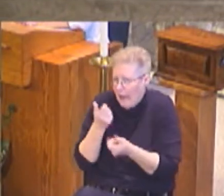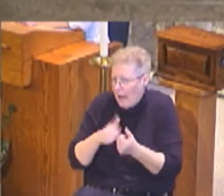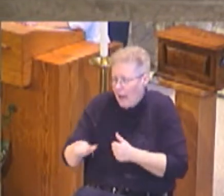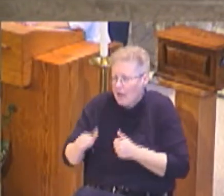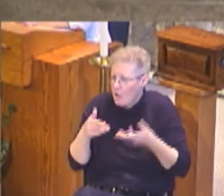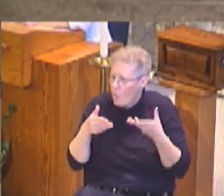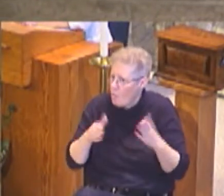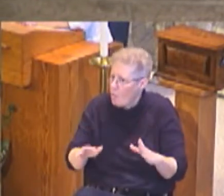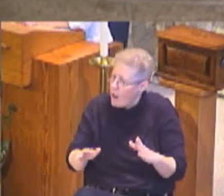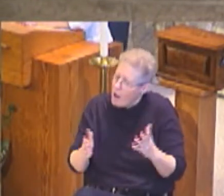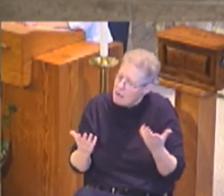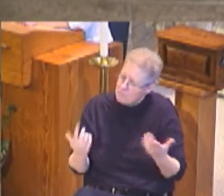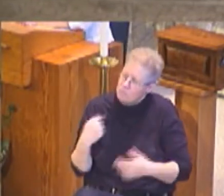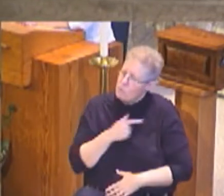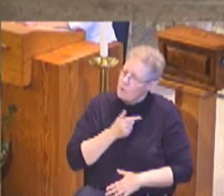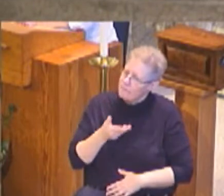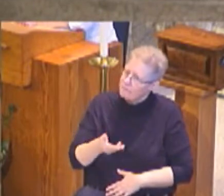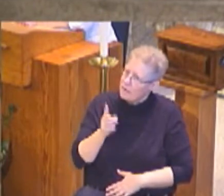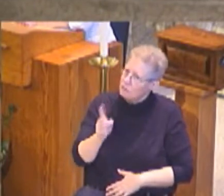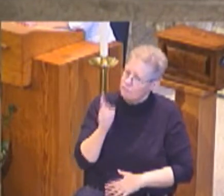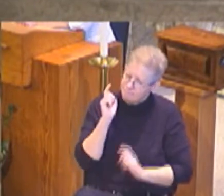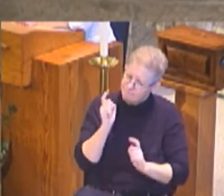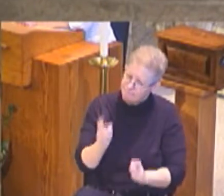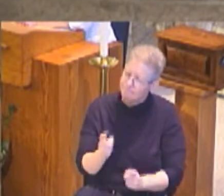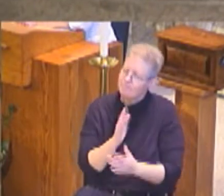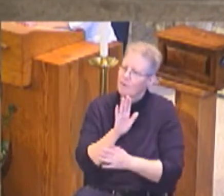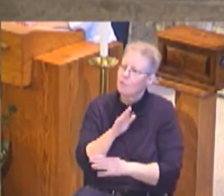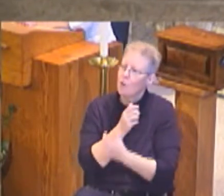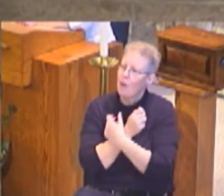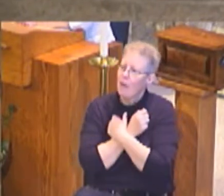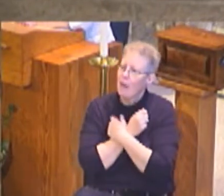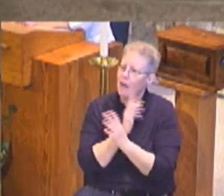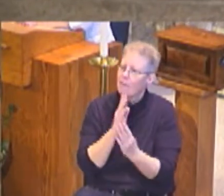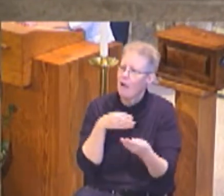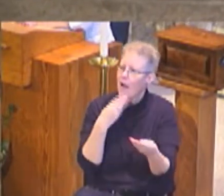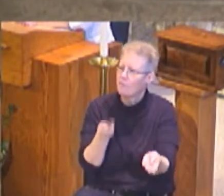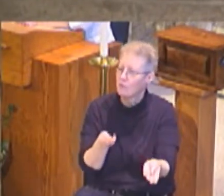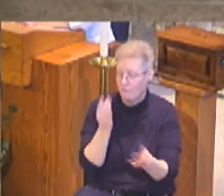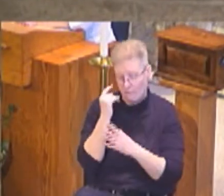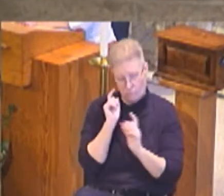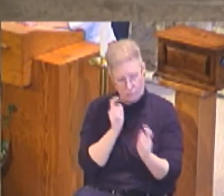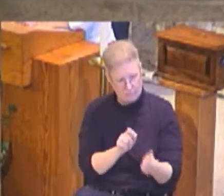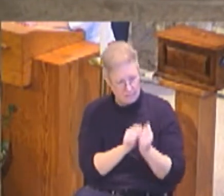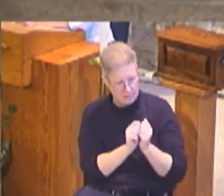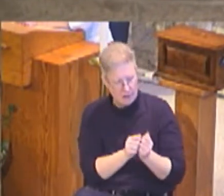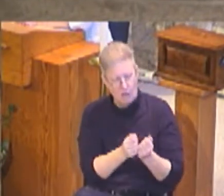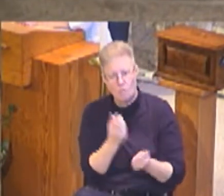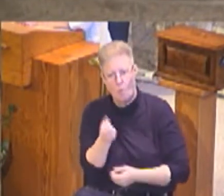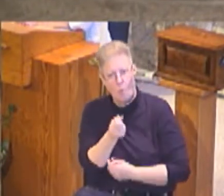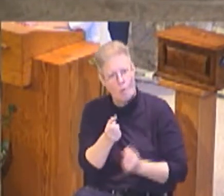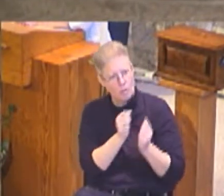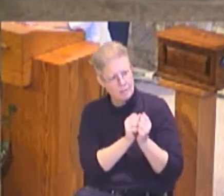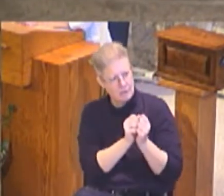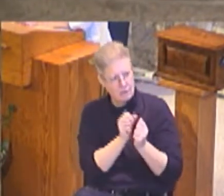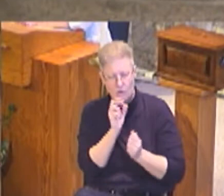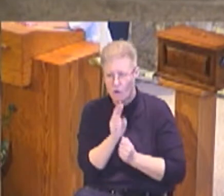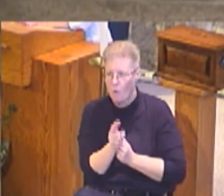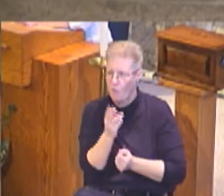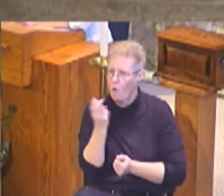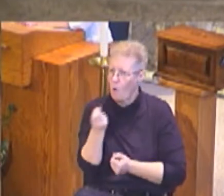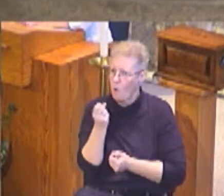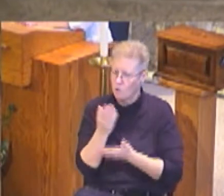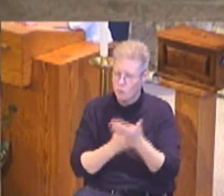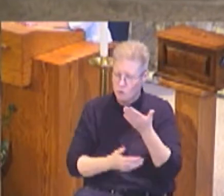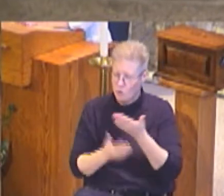your love offering now. And if you're giving it together, hold it together, or else hold it in your hands.